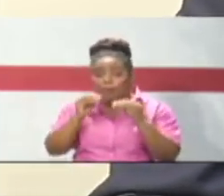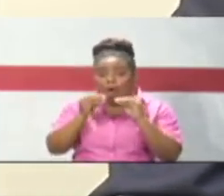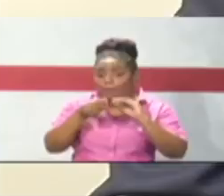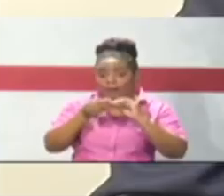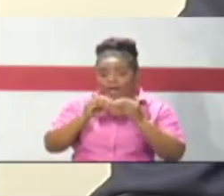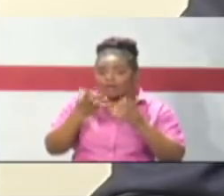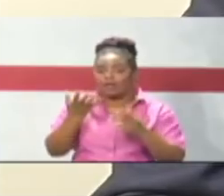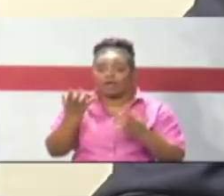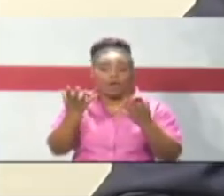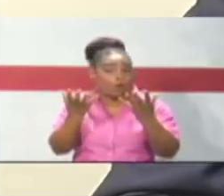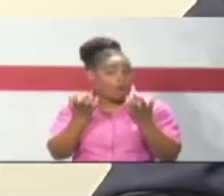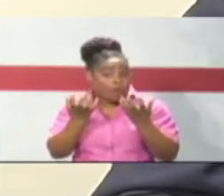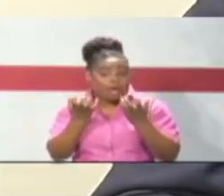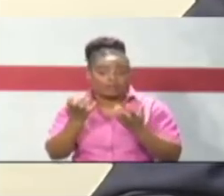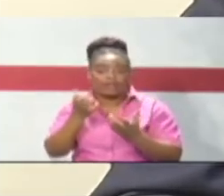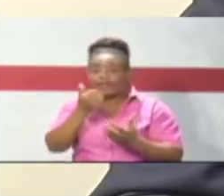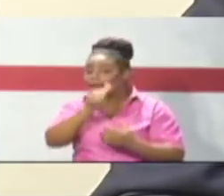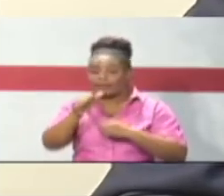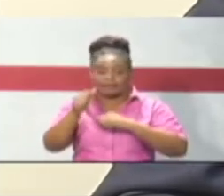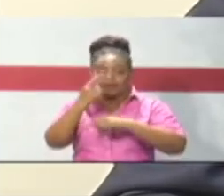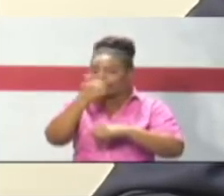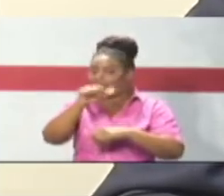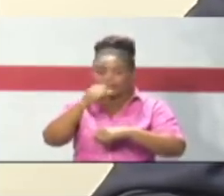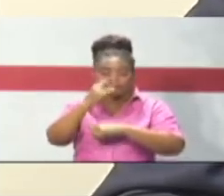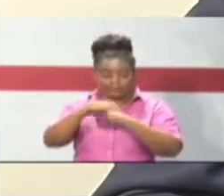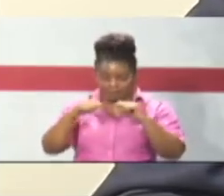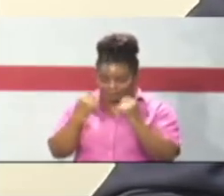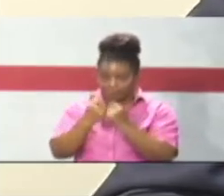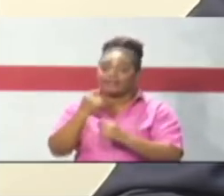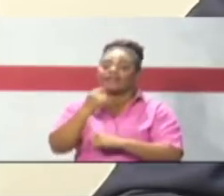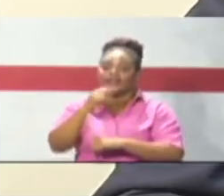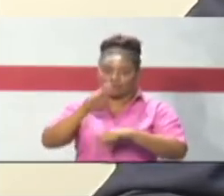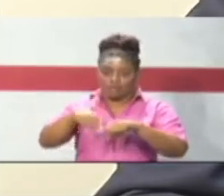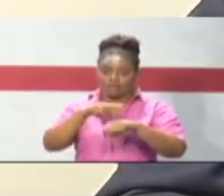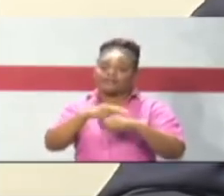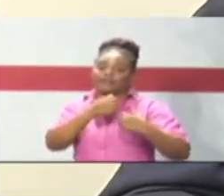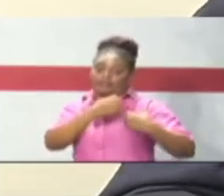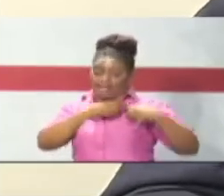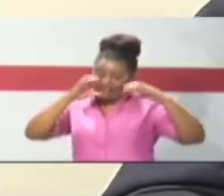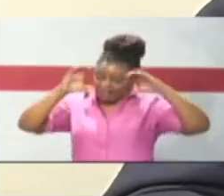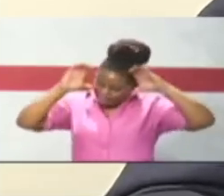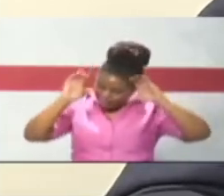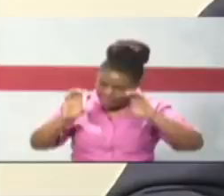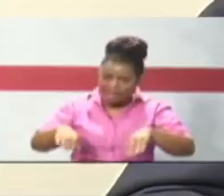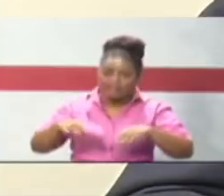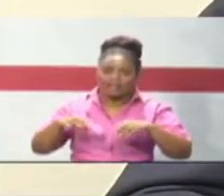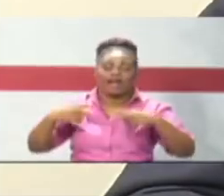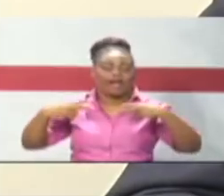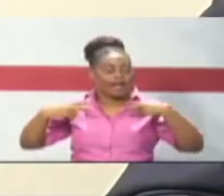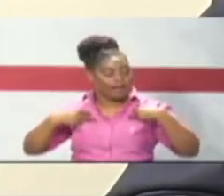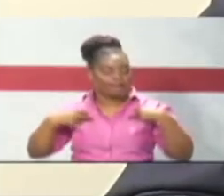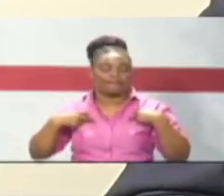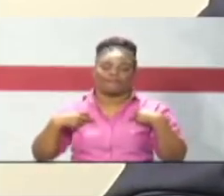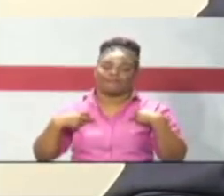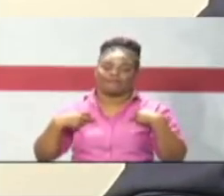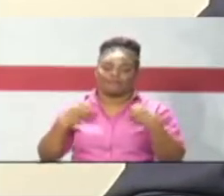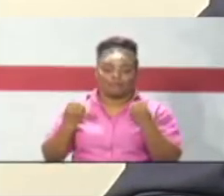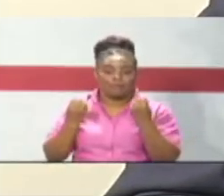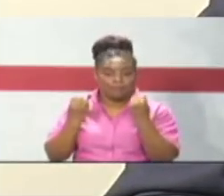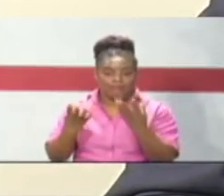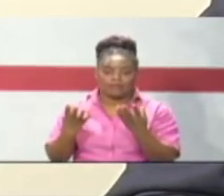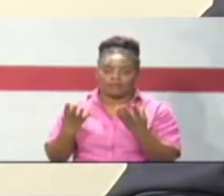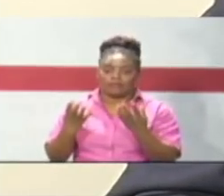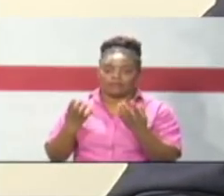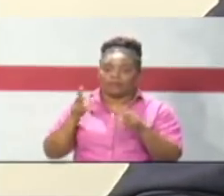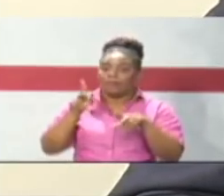brand of vaccine, to them via the Ministry of National Security. The exact uptake, I will